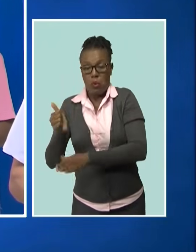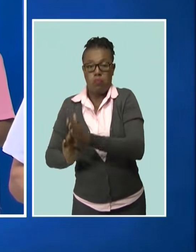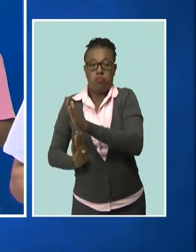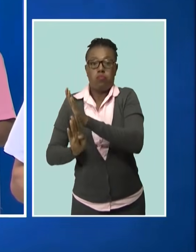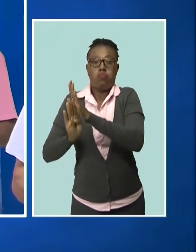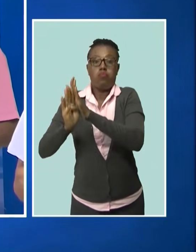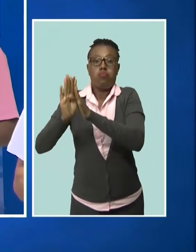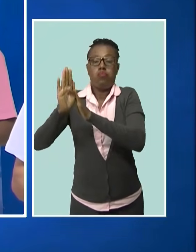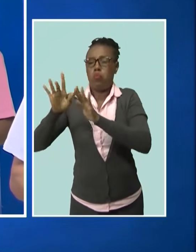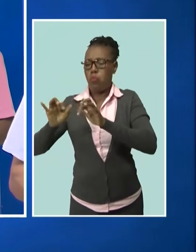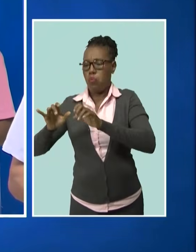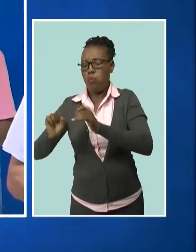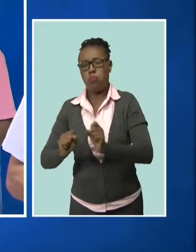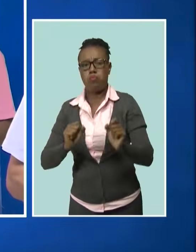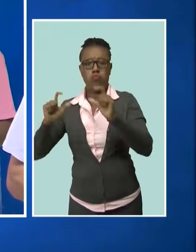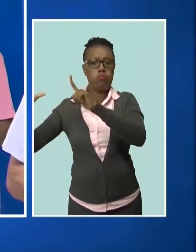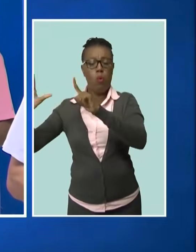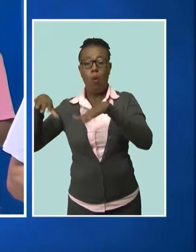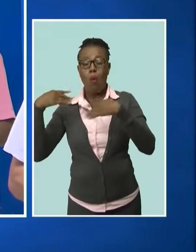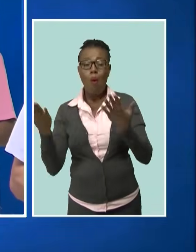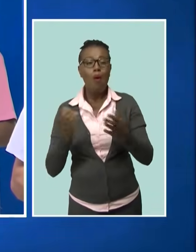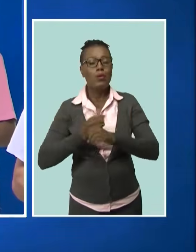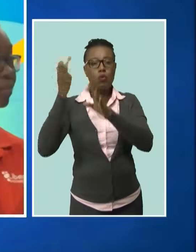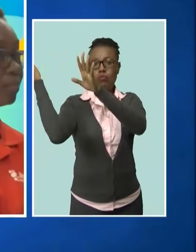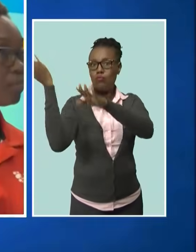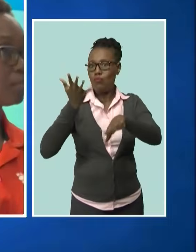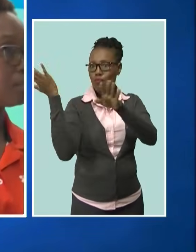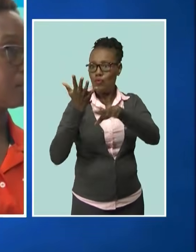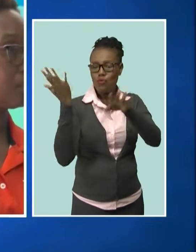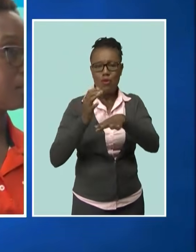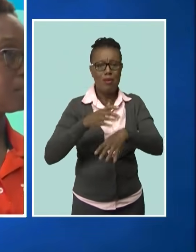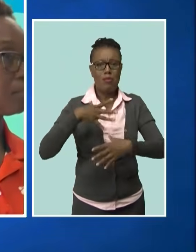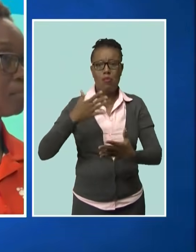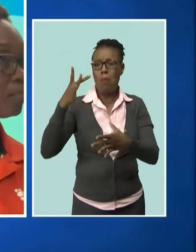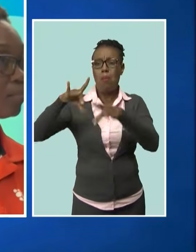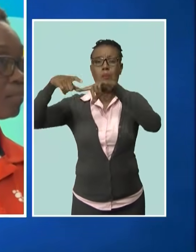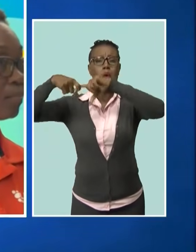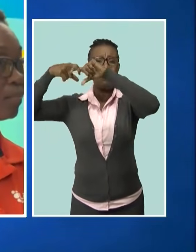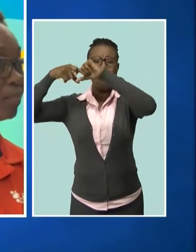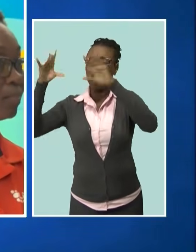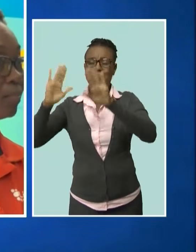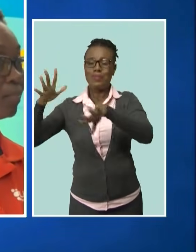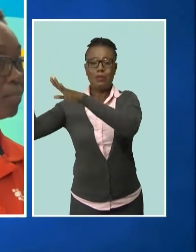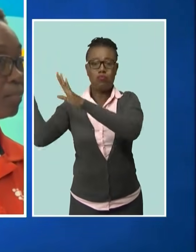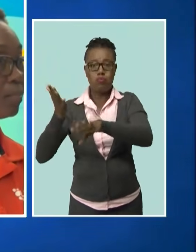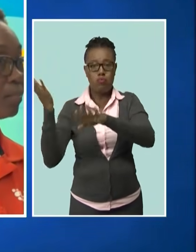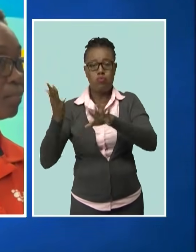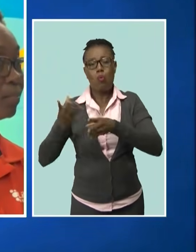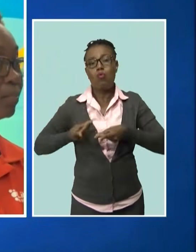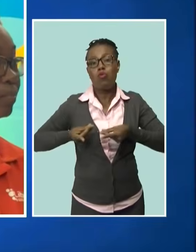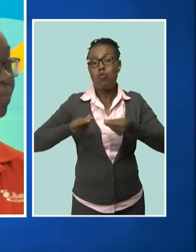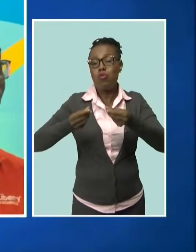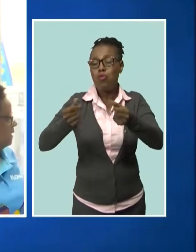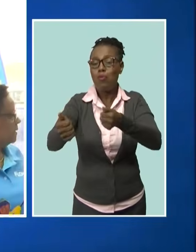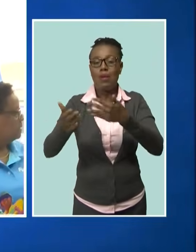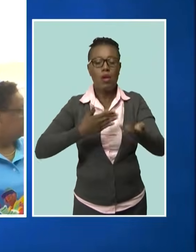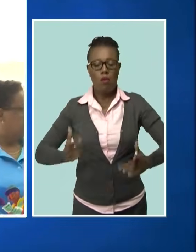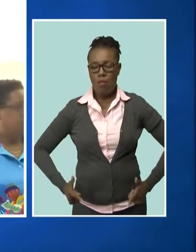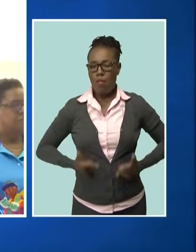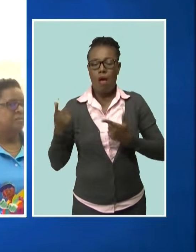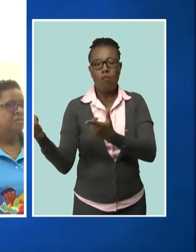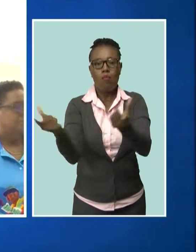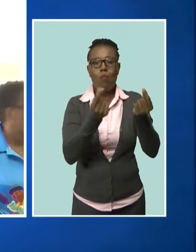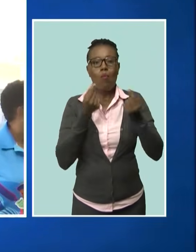a family enjoying high-definition streaming without interruption, the benefits are expected to be felt in everyday lives across